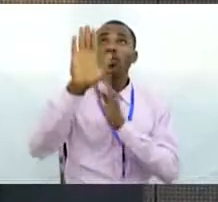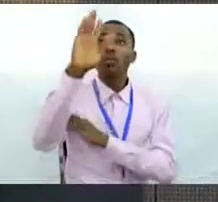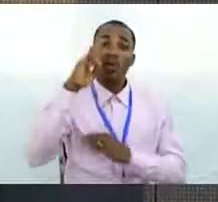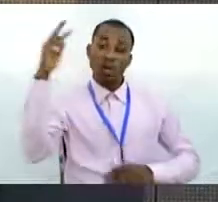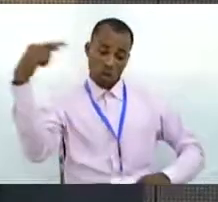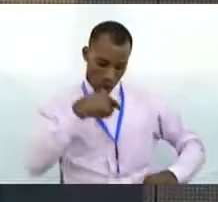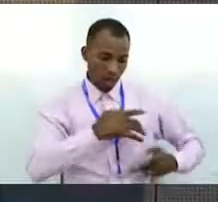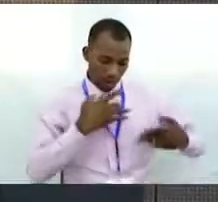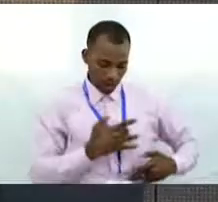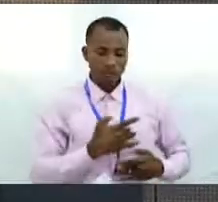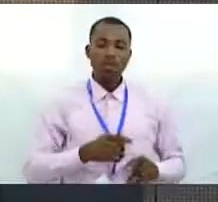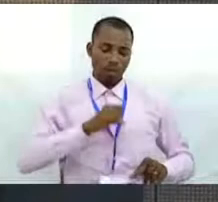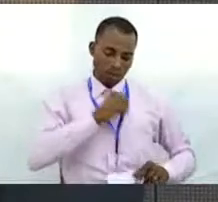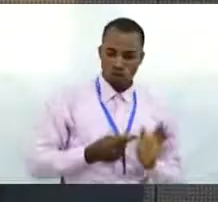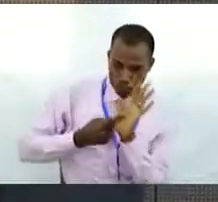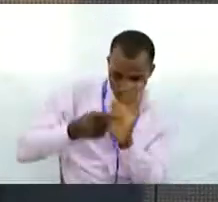Want to